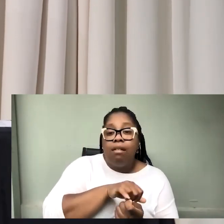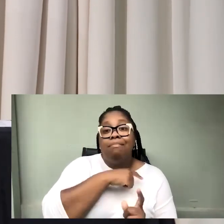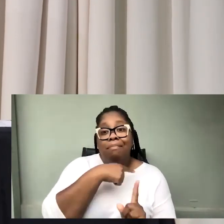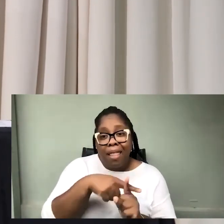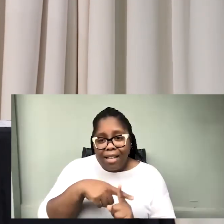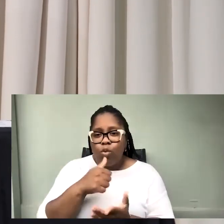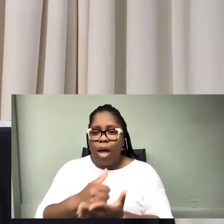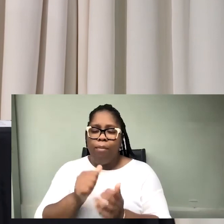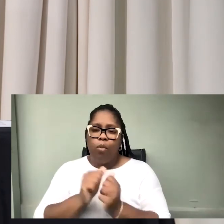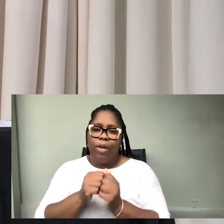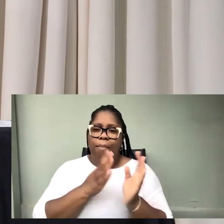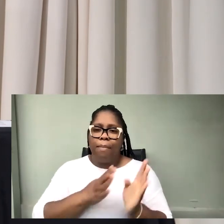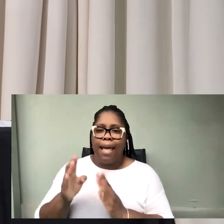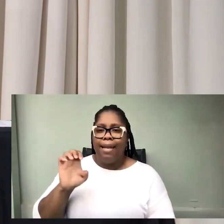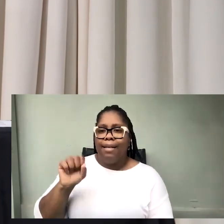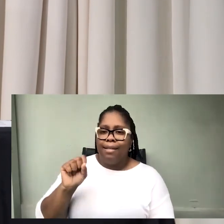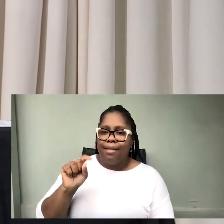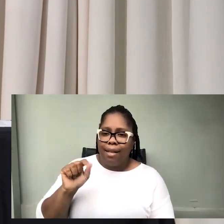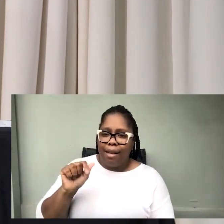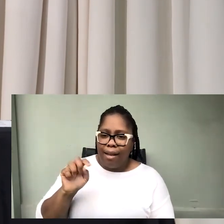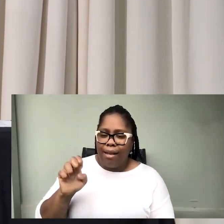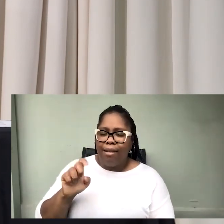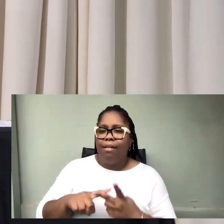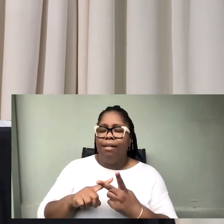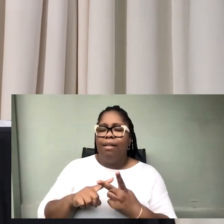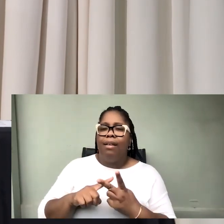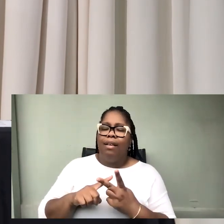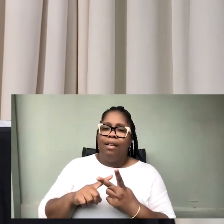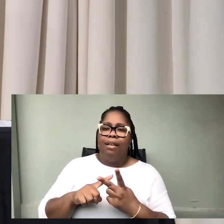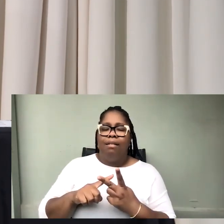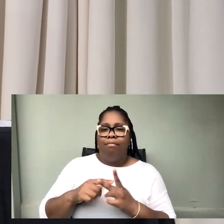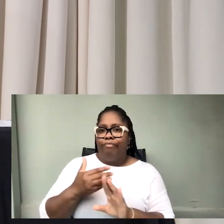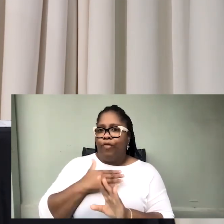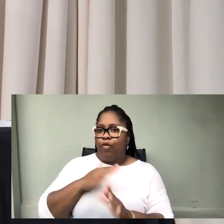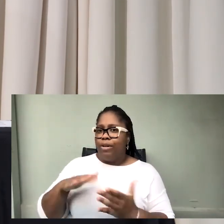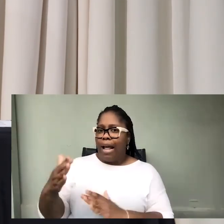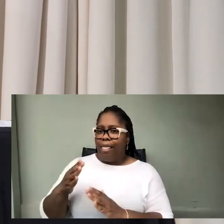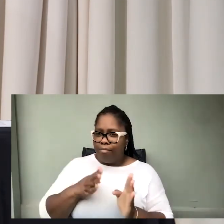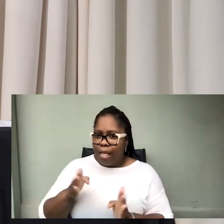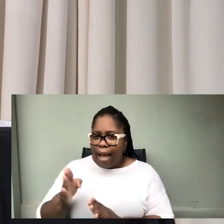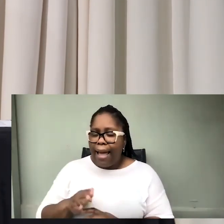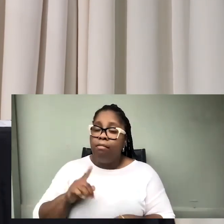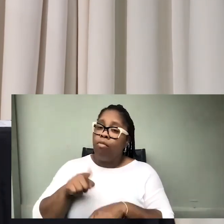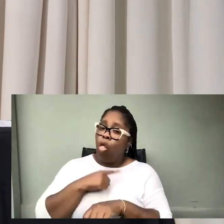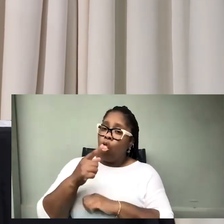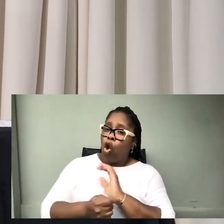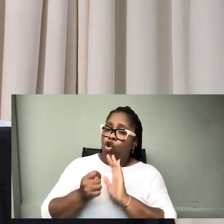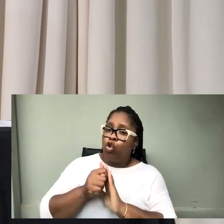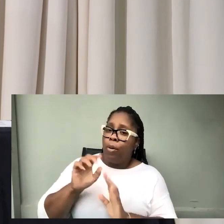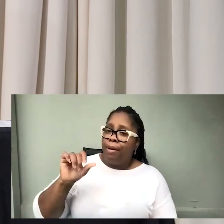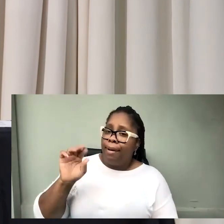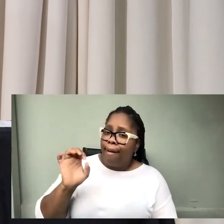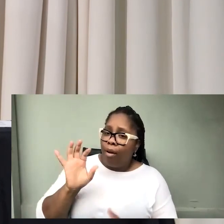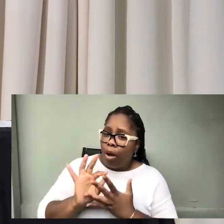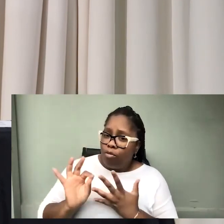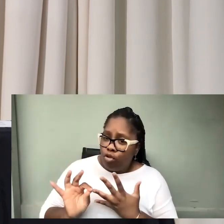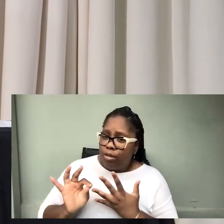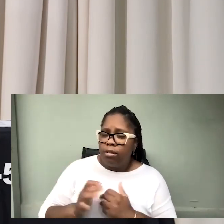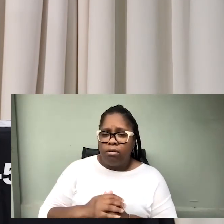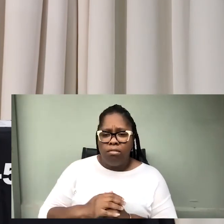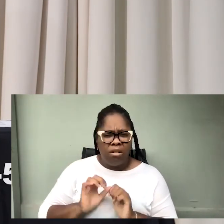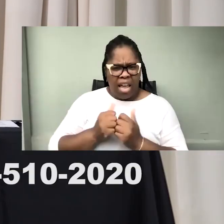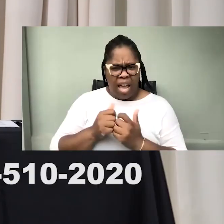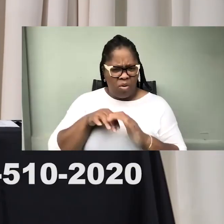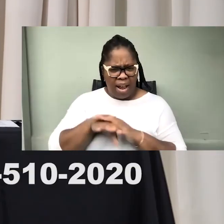with their estate planning, their advanced directives, even looking into some long-term care options. So another way to access